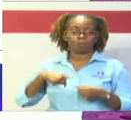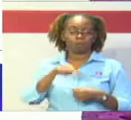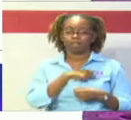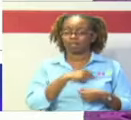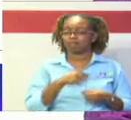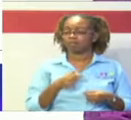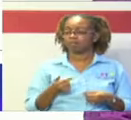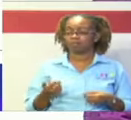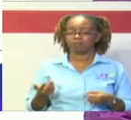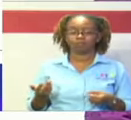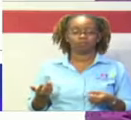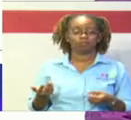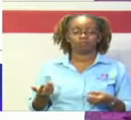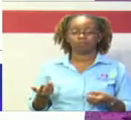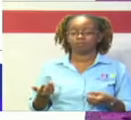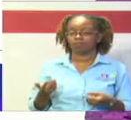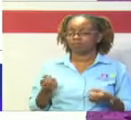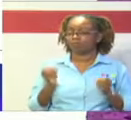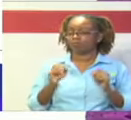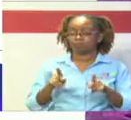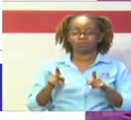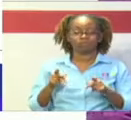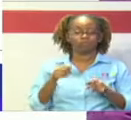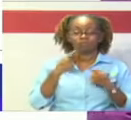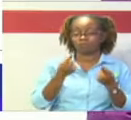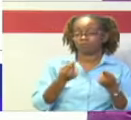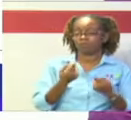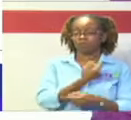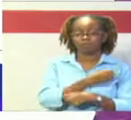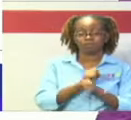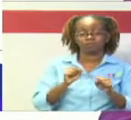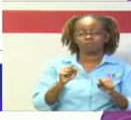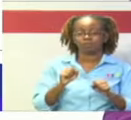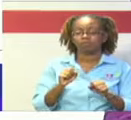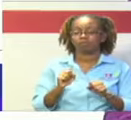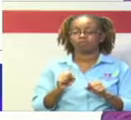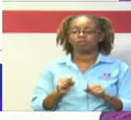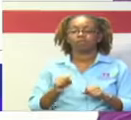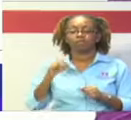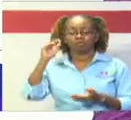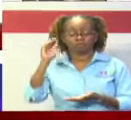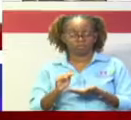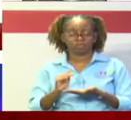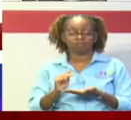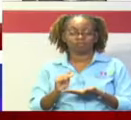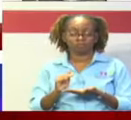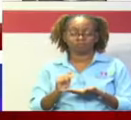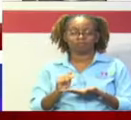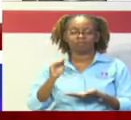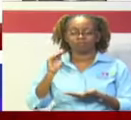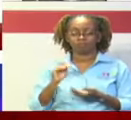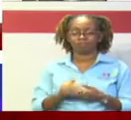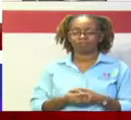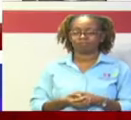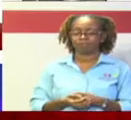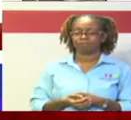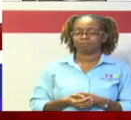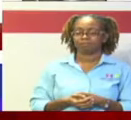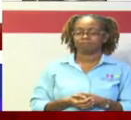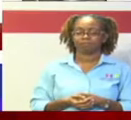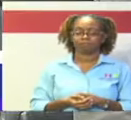hospital and our chance of remaining alive is as high as possible. Thank you. And just to tack on to the response by